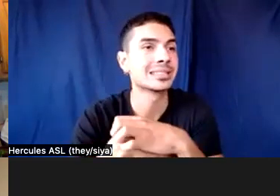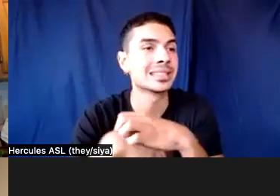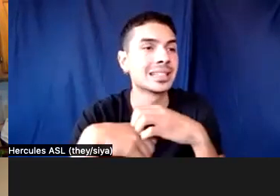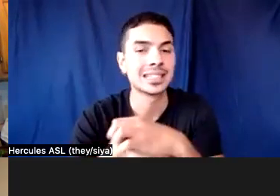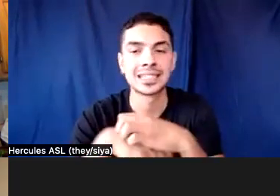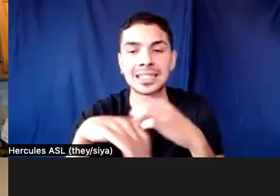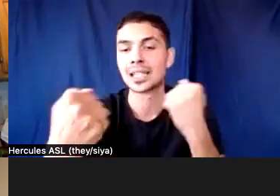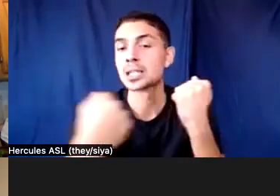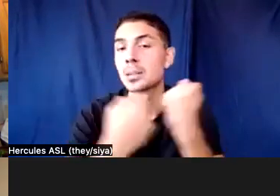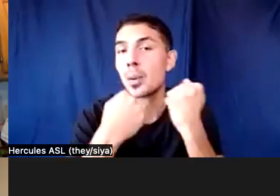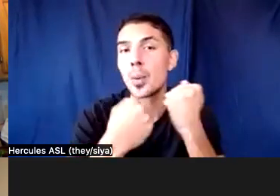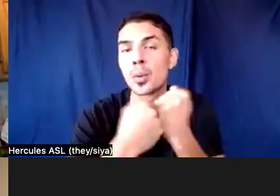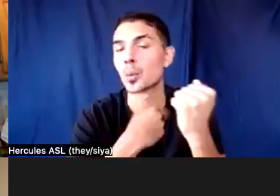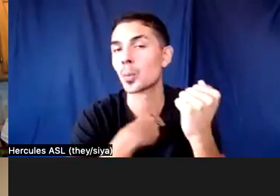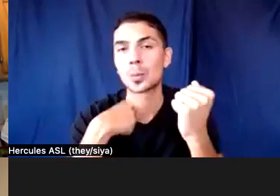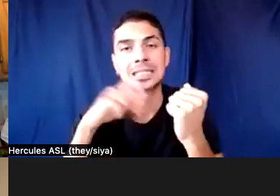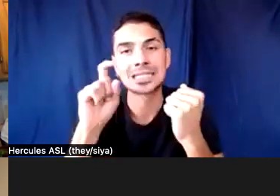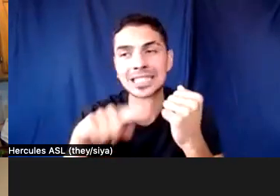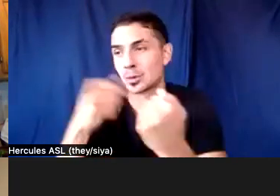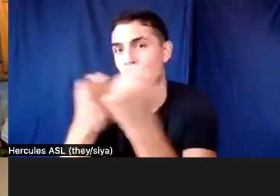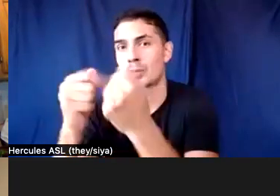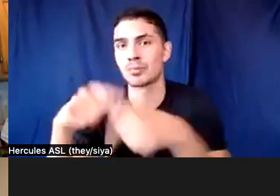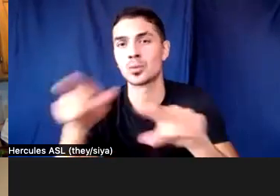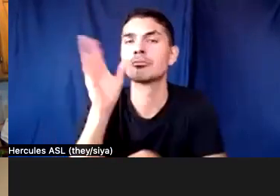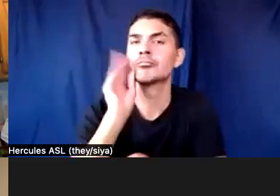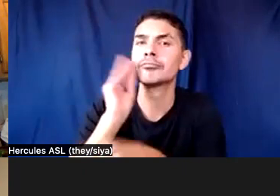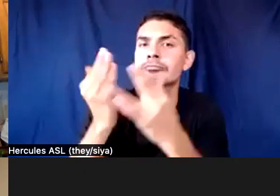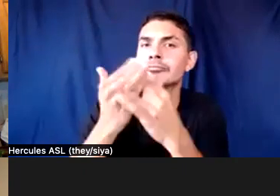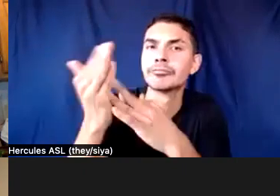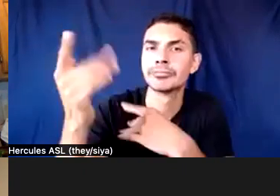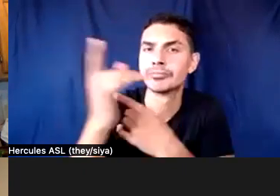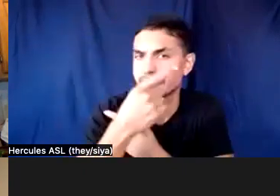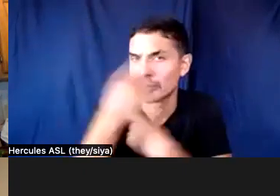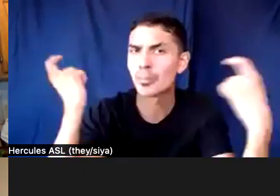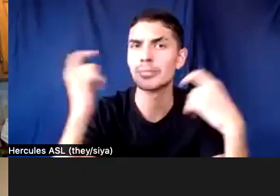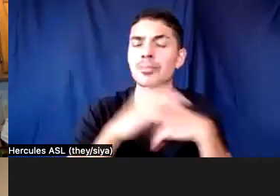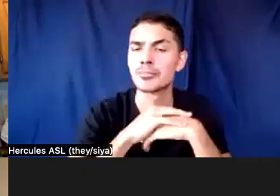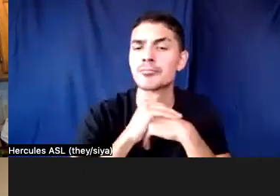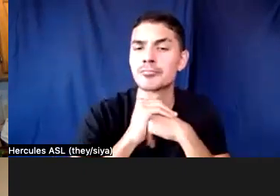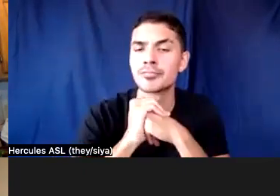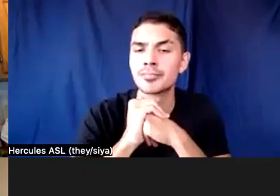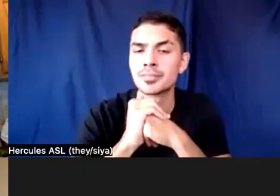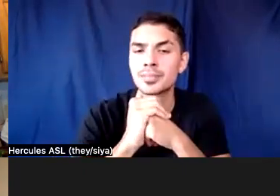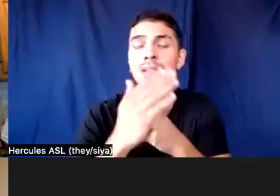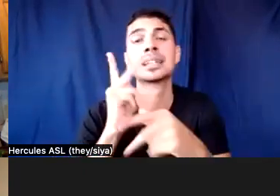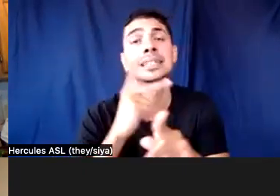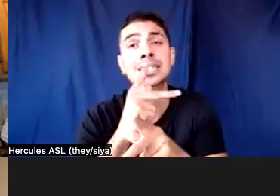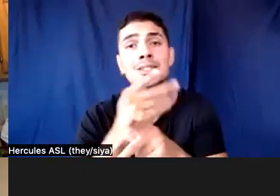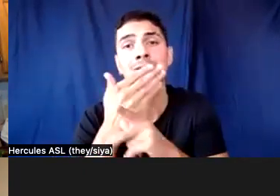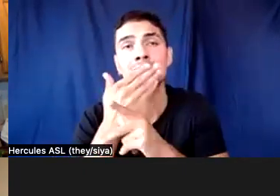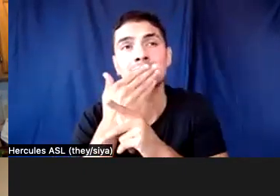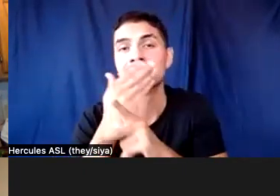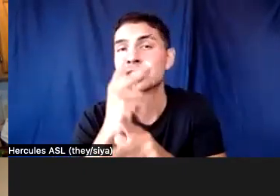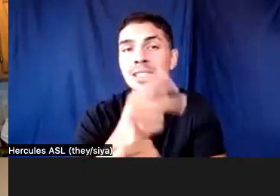can to support people who are experiencing that violence in the moment. Right? So take good care of yourselves